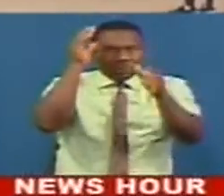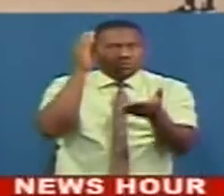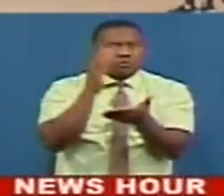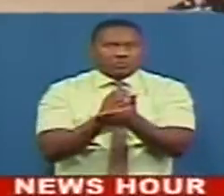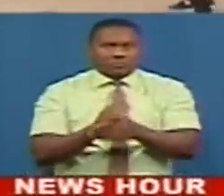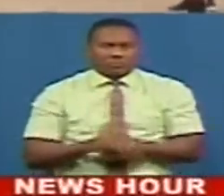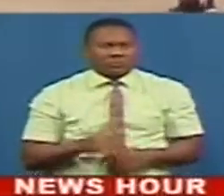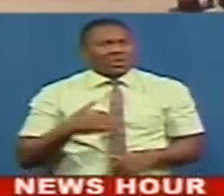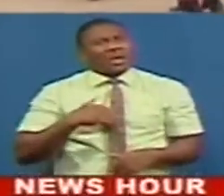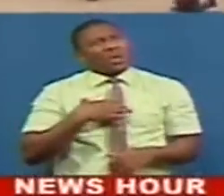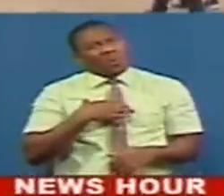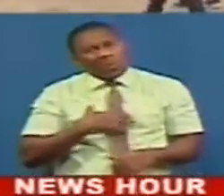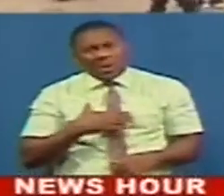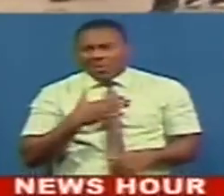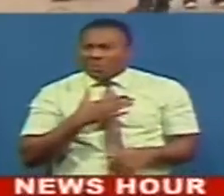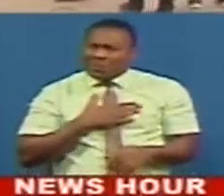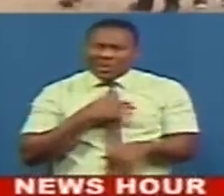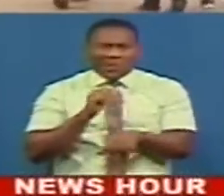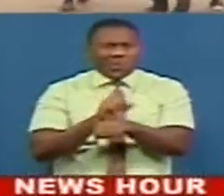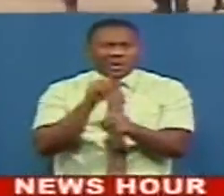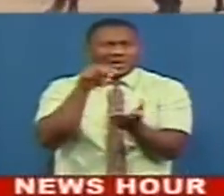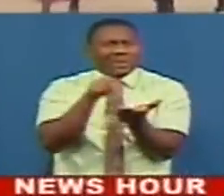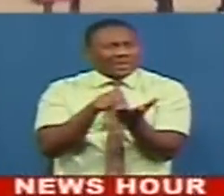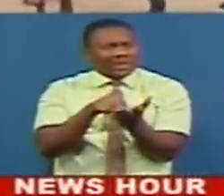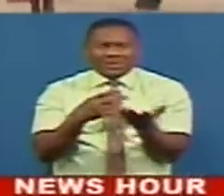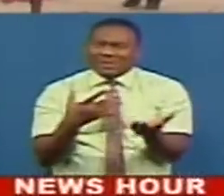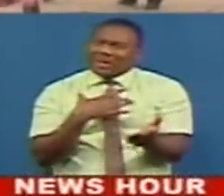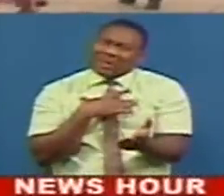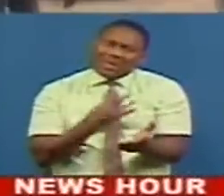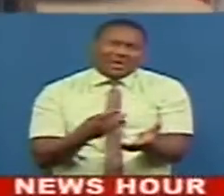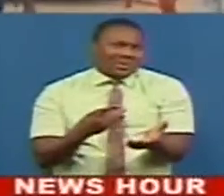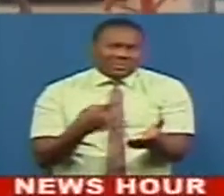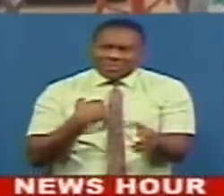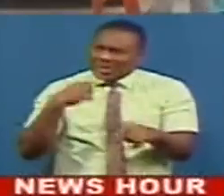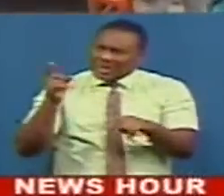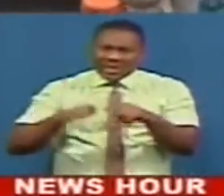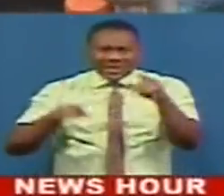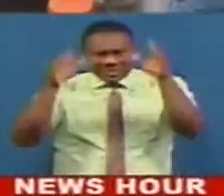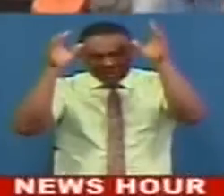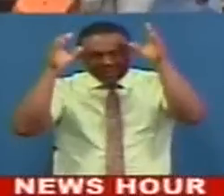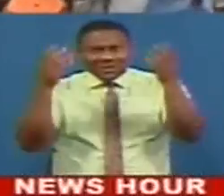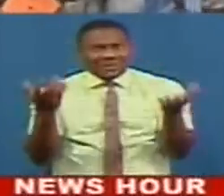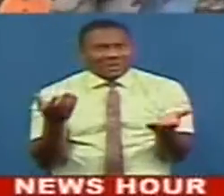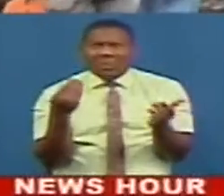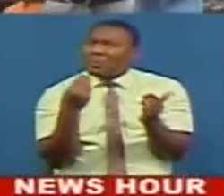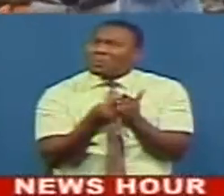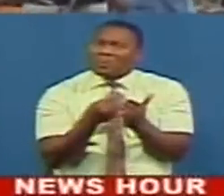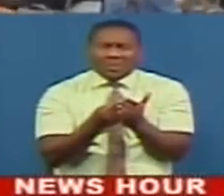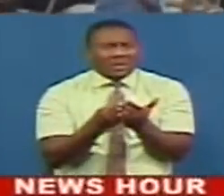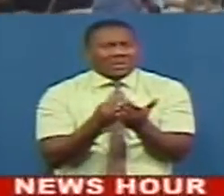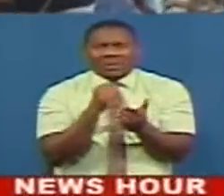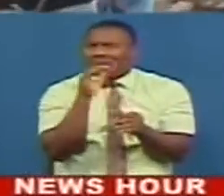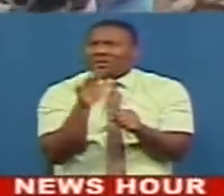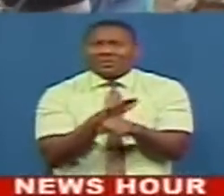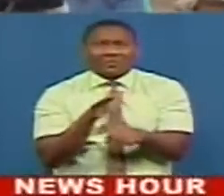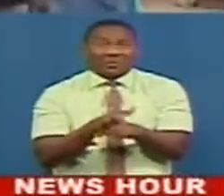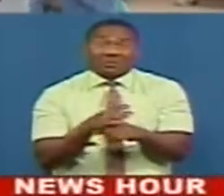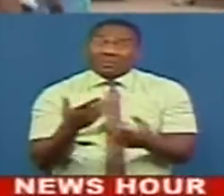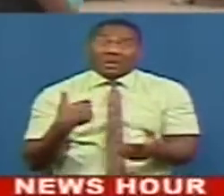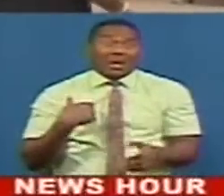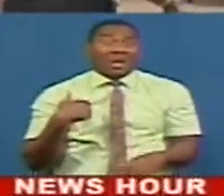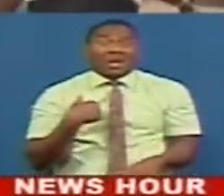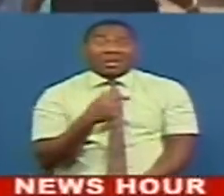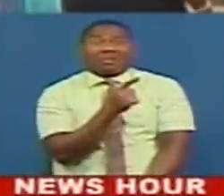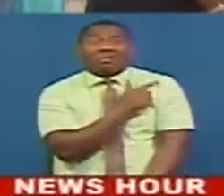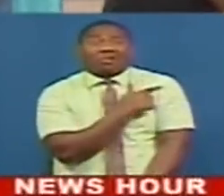being called to go and do my nursing than doing this, because it doesn't help. Now, I'm not making enough money, but just because I